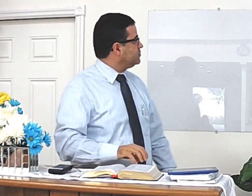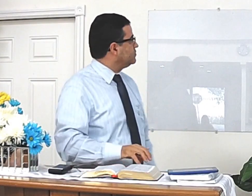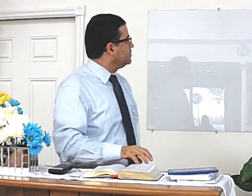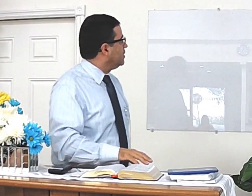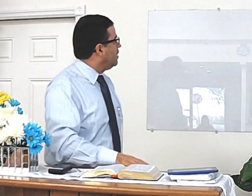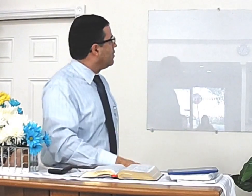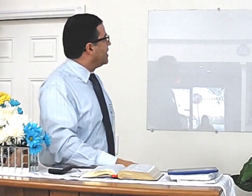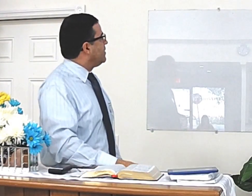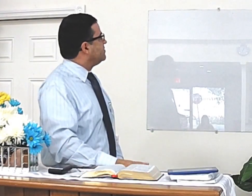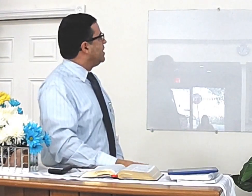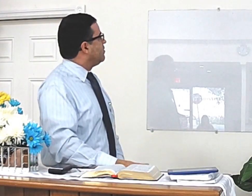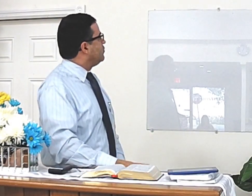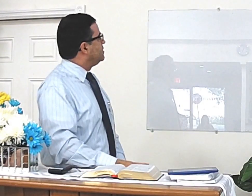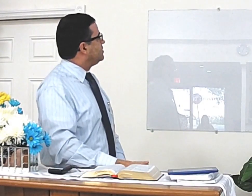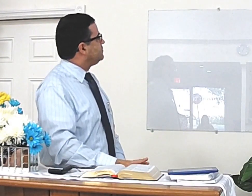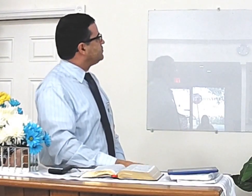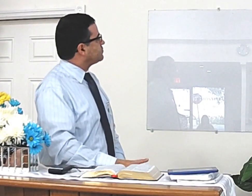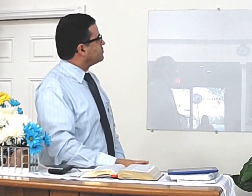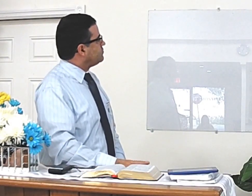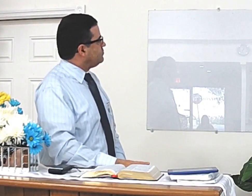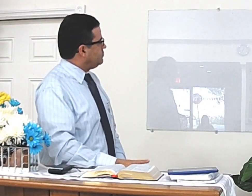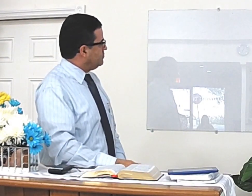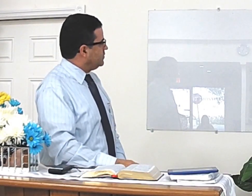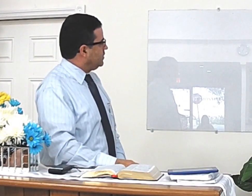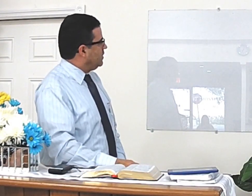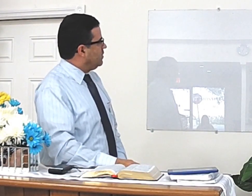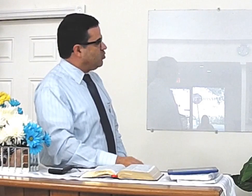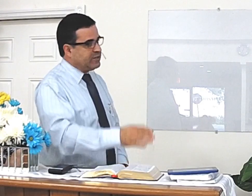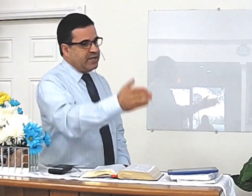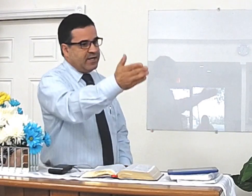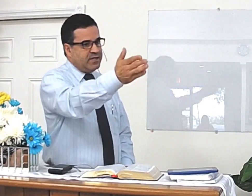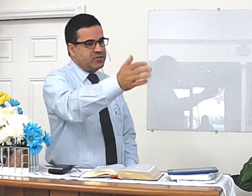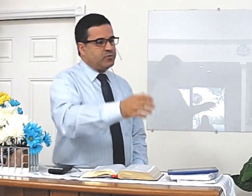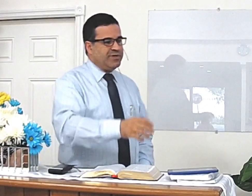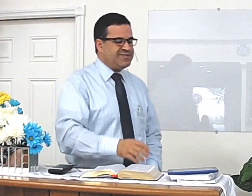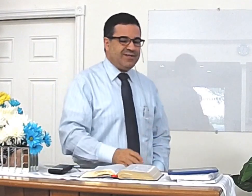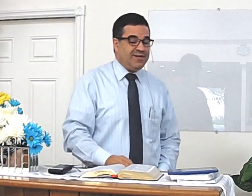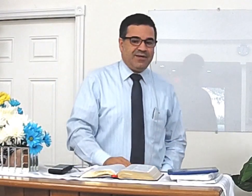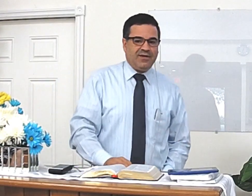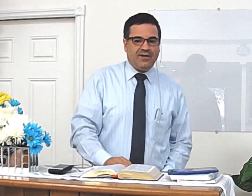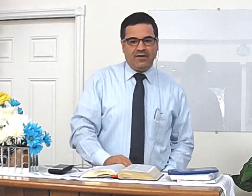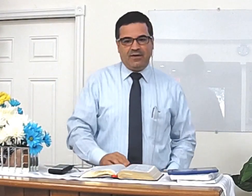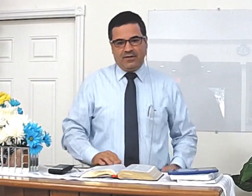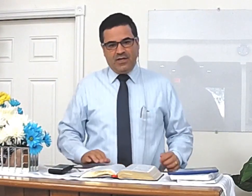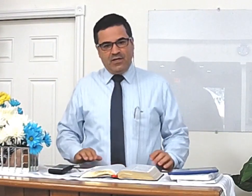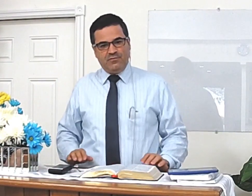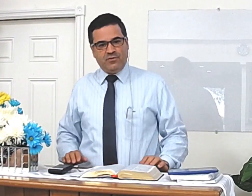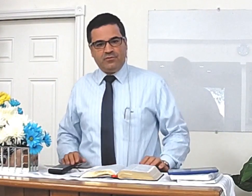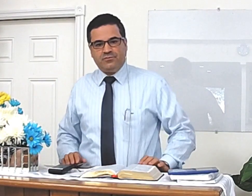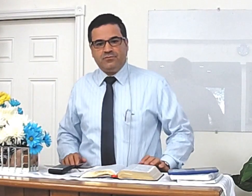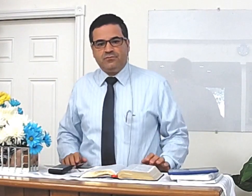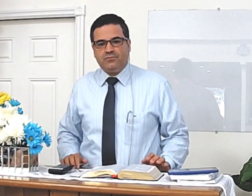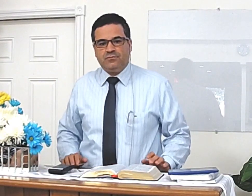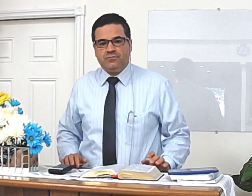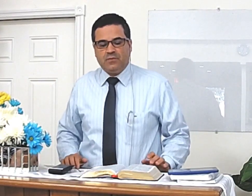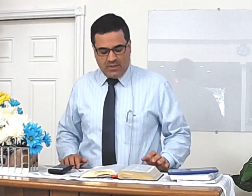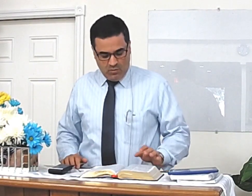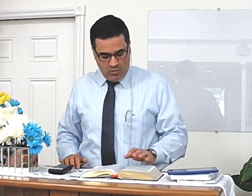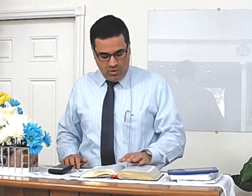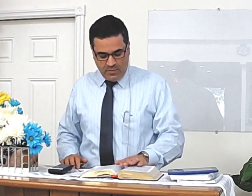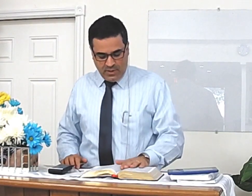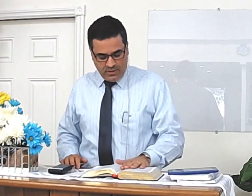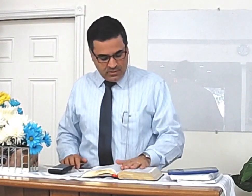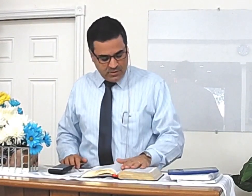head. Man, does anybody else want to say something? Isn't materialism? This is